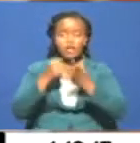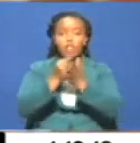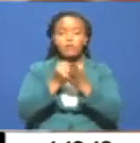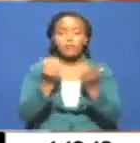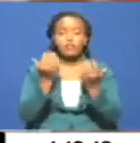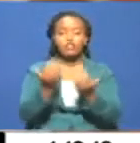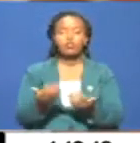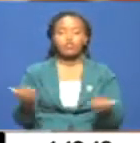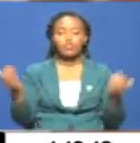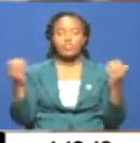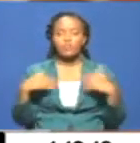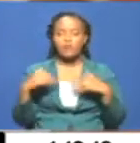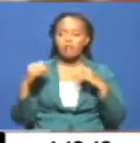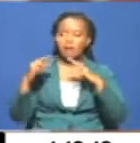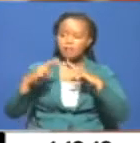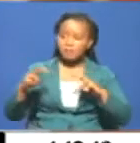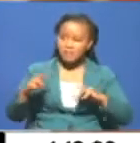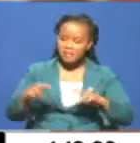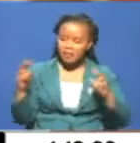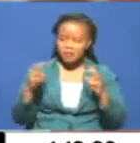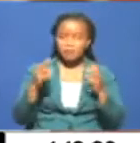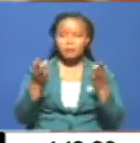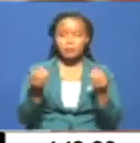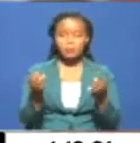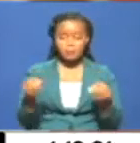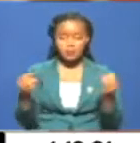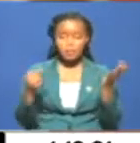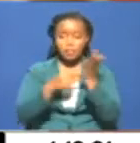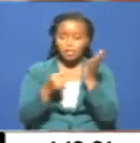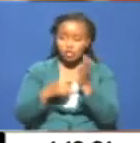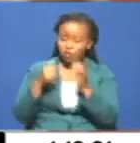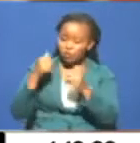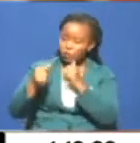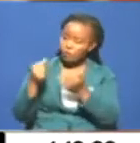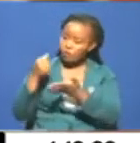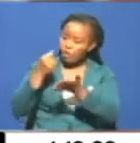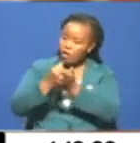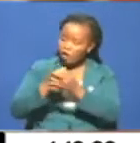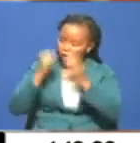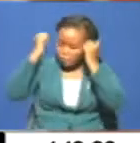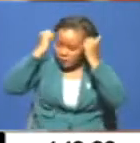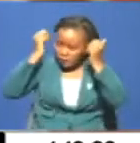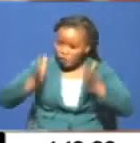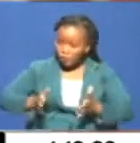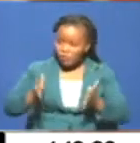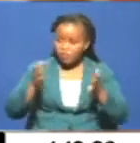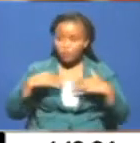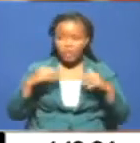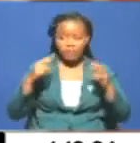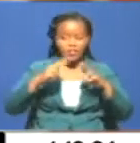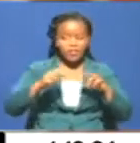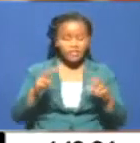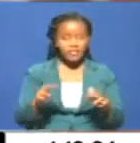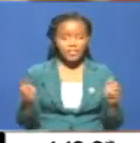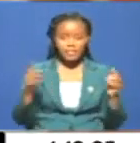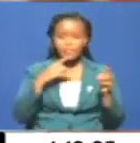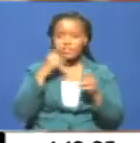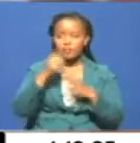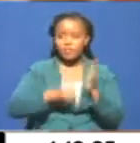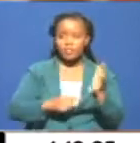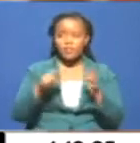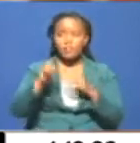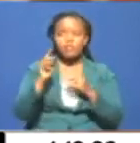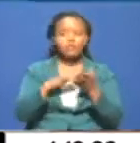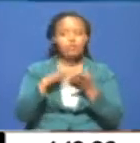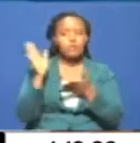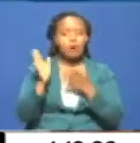ease. The digital system will enable the students to do research on science subjects, which will make the school more competitive.